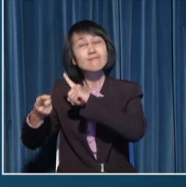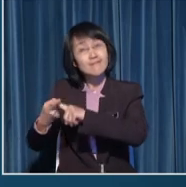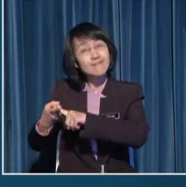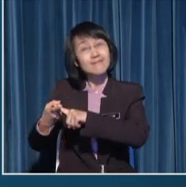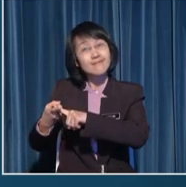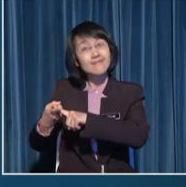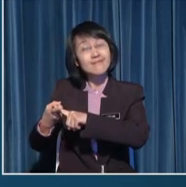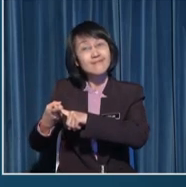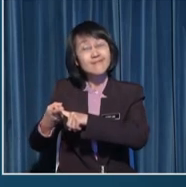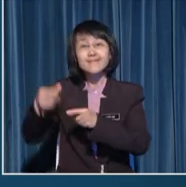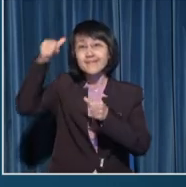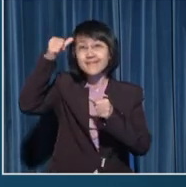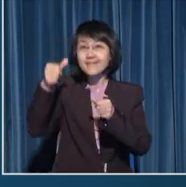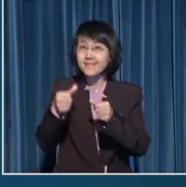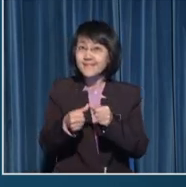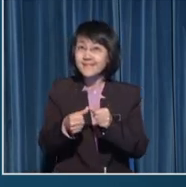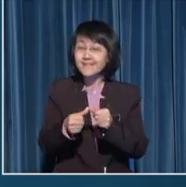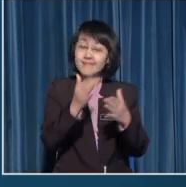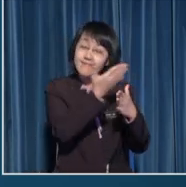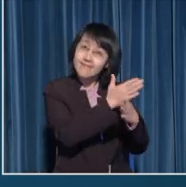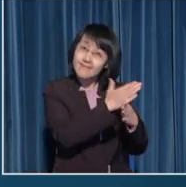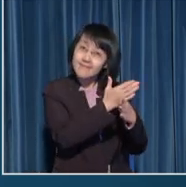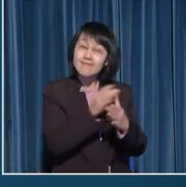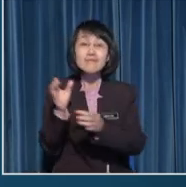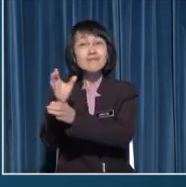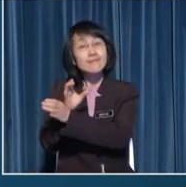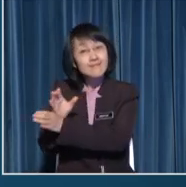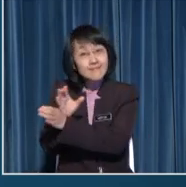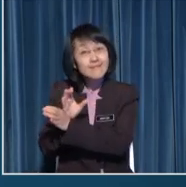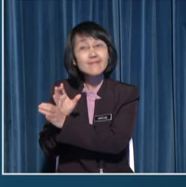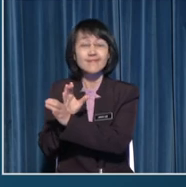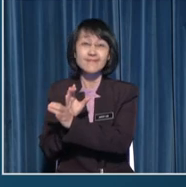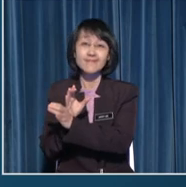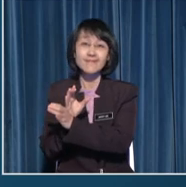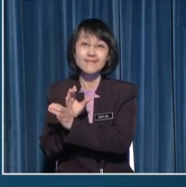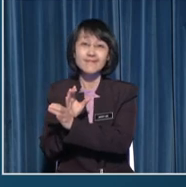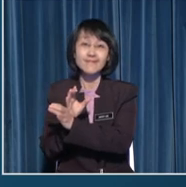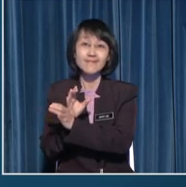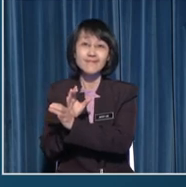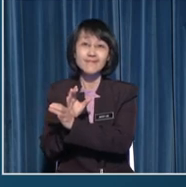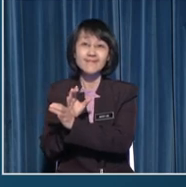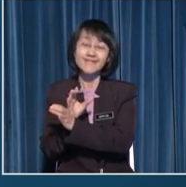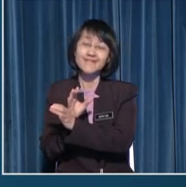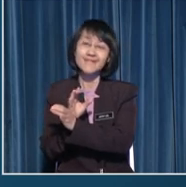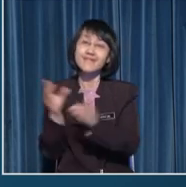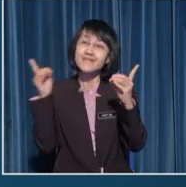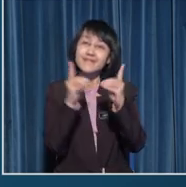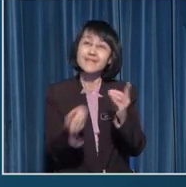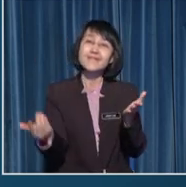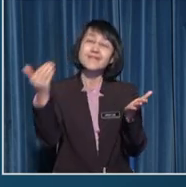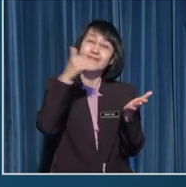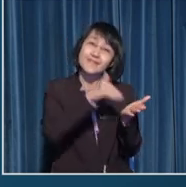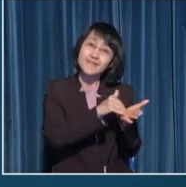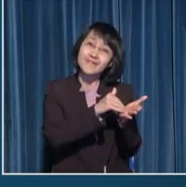friends. Remember, sharing is caring. Till we meet